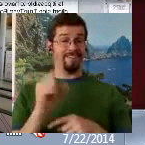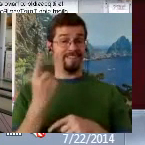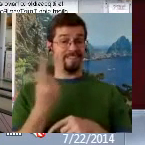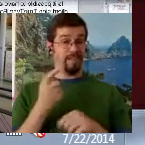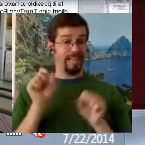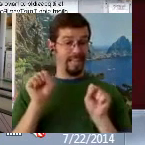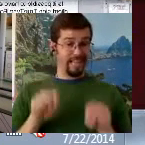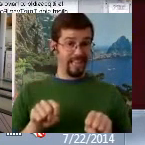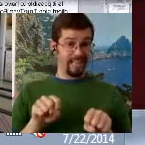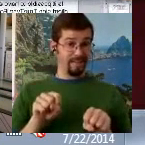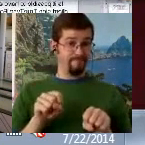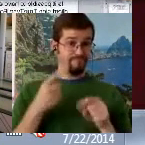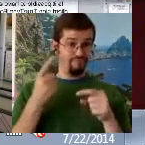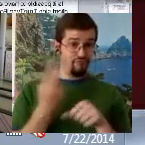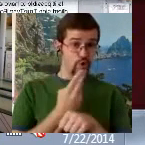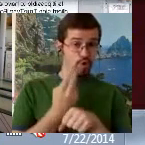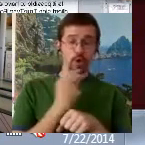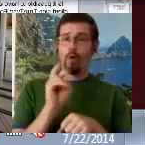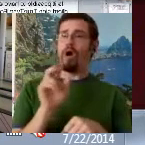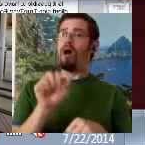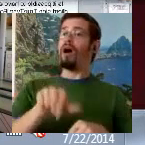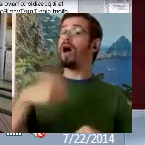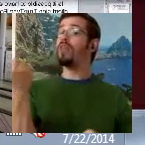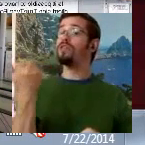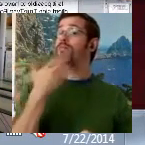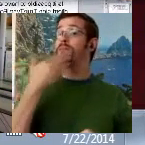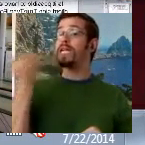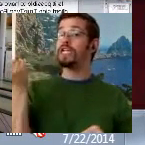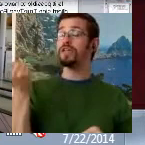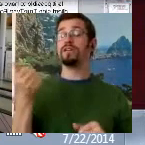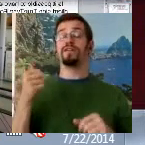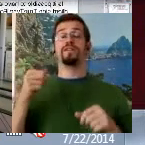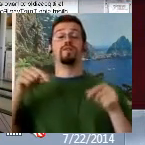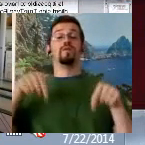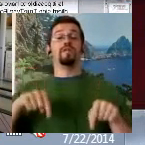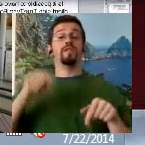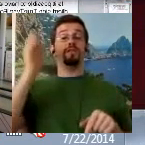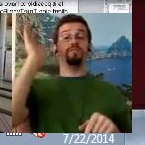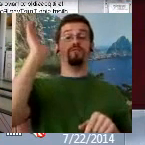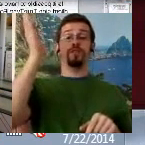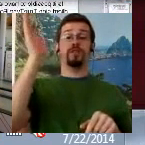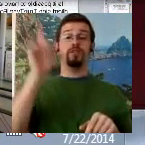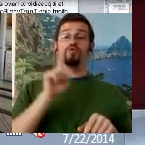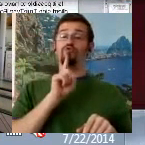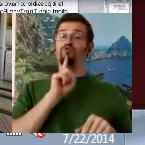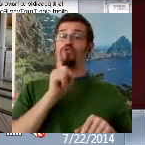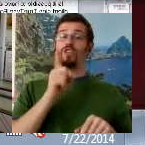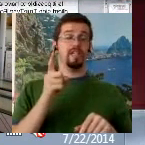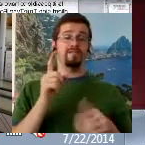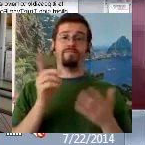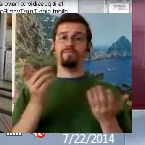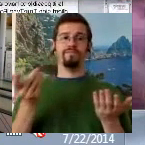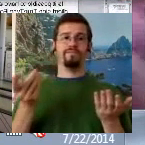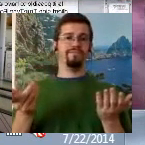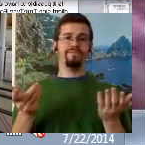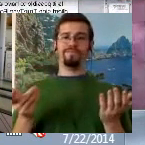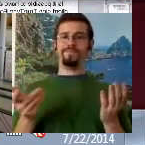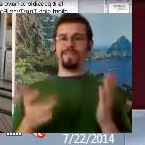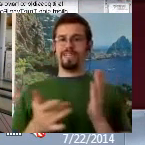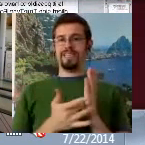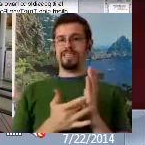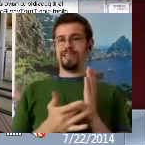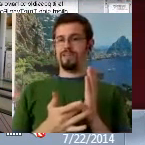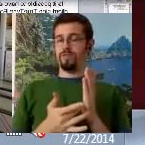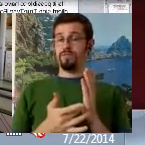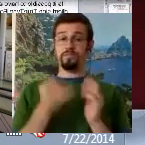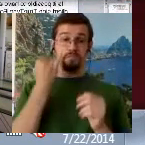other tools that are out there? And this presentation is really just to tell people, look how close it is. If you want to have a